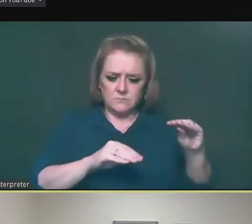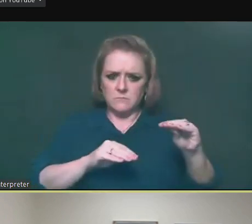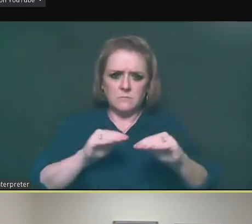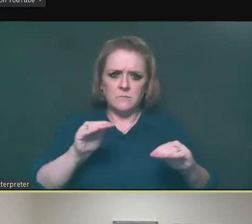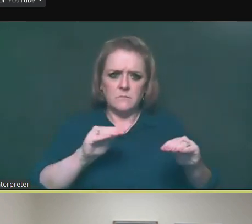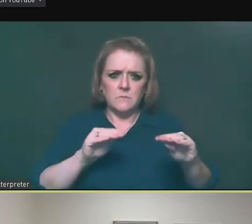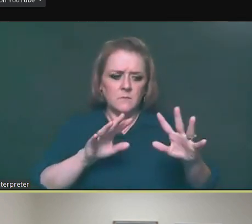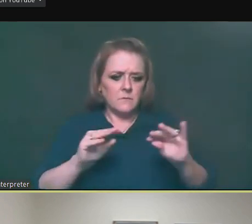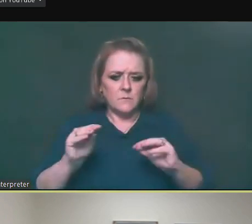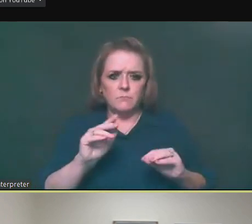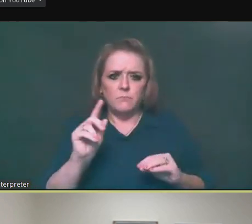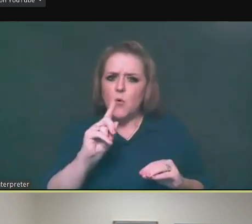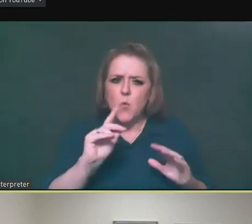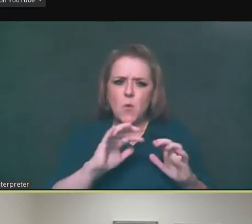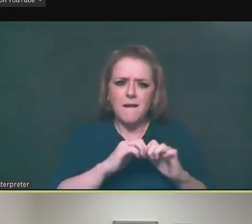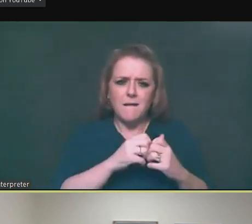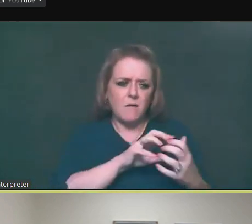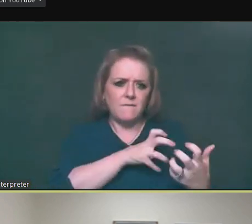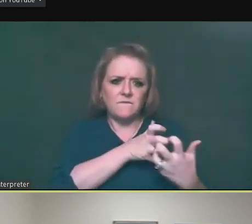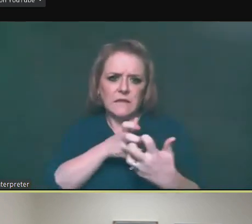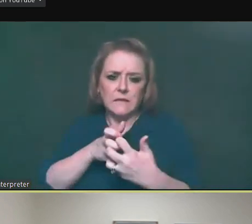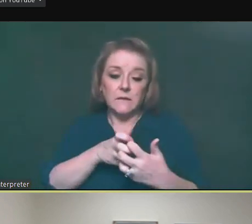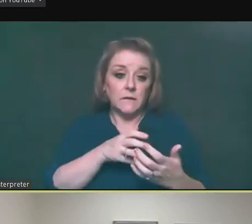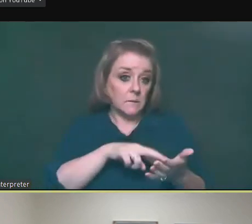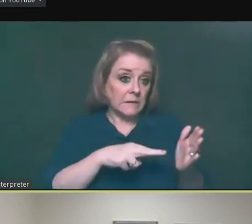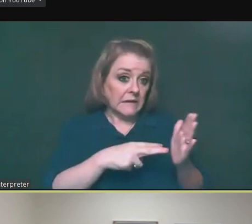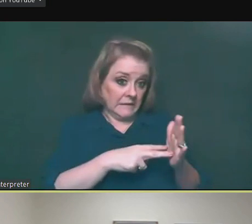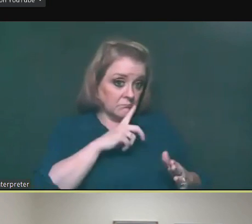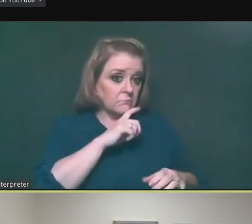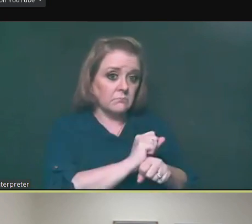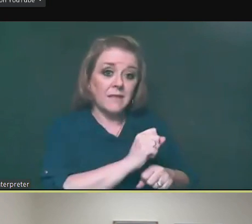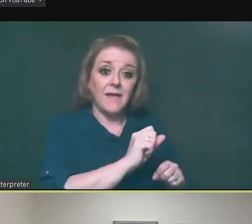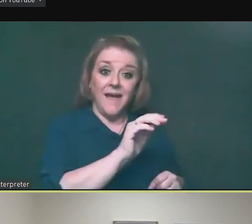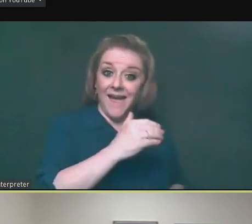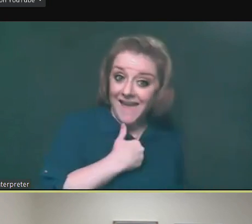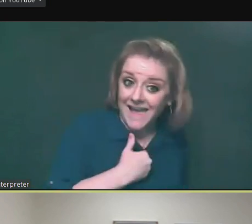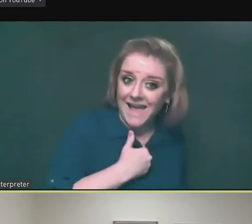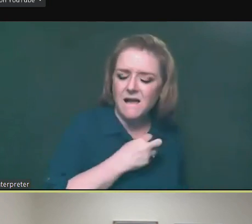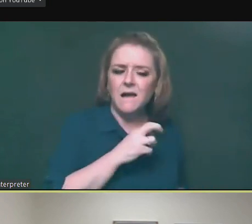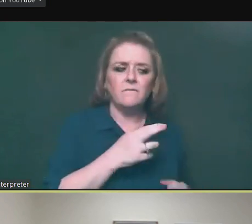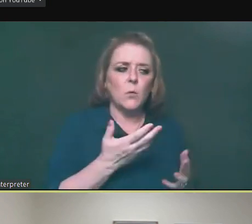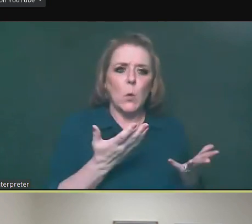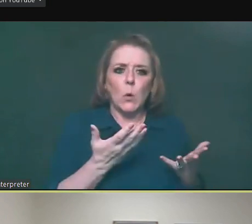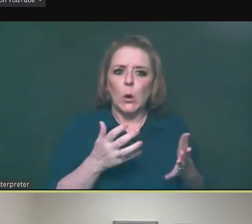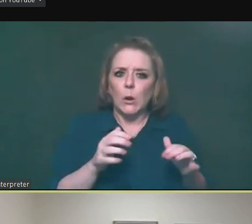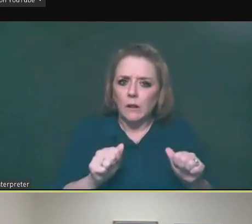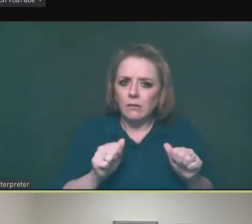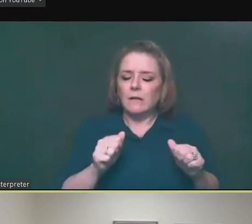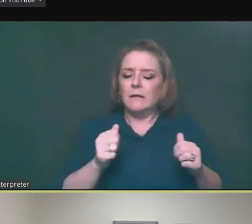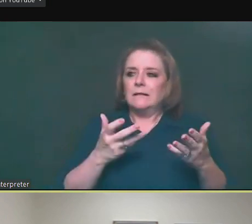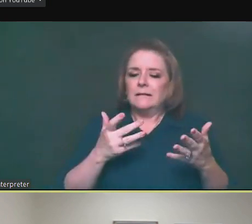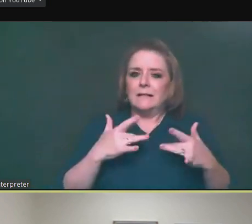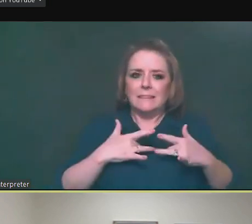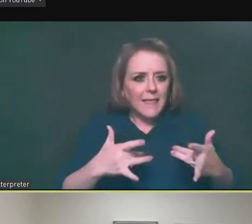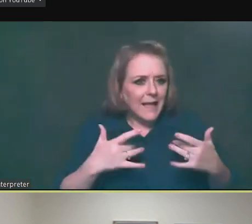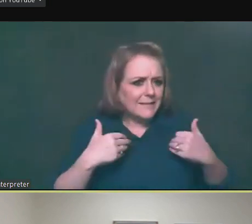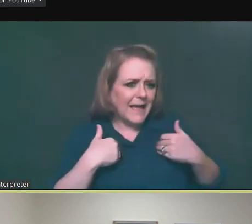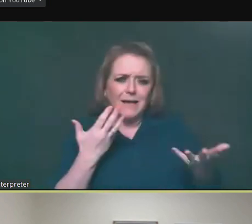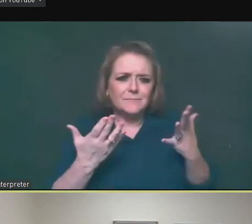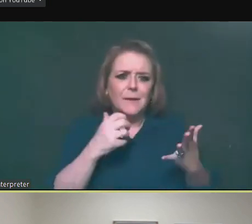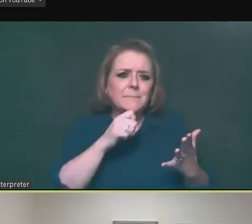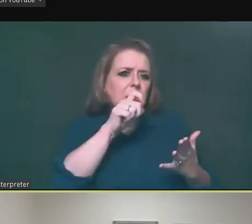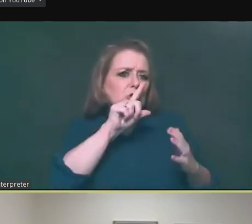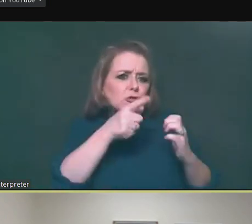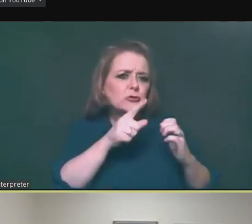that a case, a probable case? We're still waiting for that guidance on how to count it and what information needs to go up